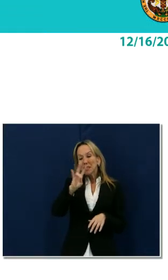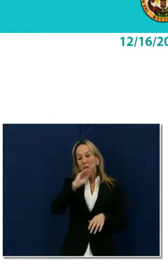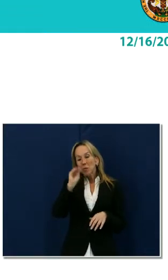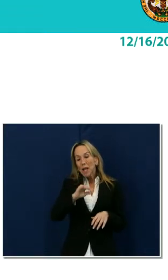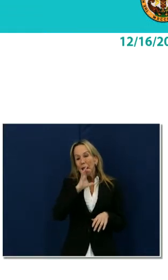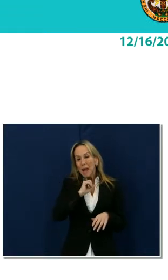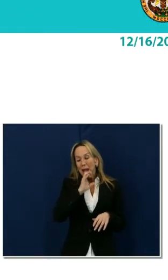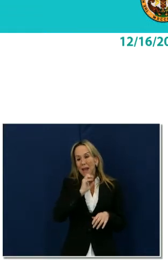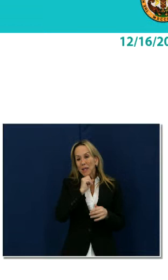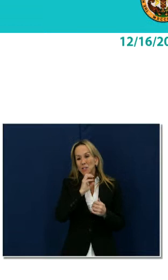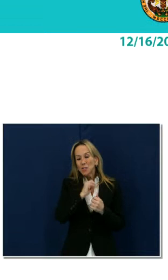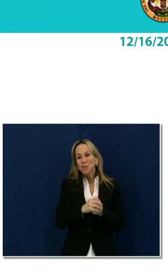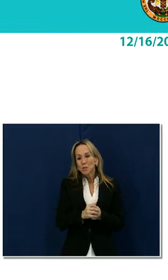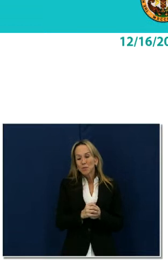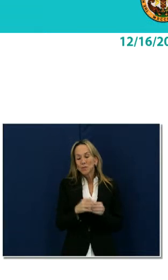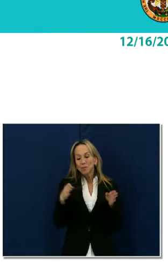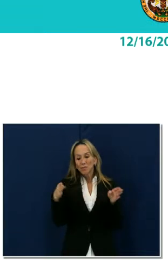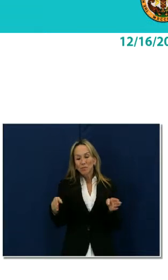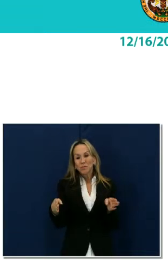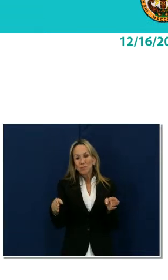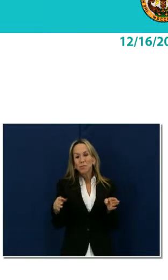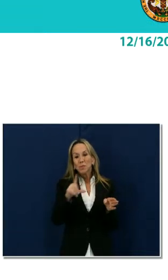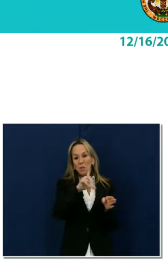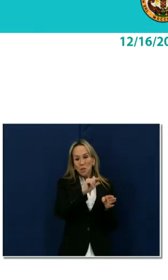20 to 49 years of age.